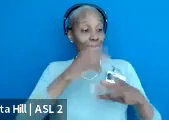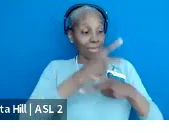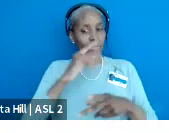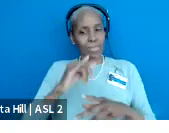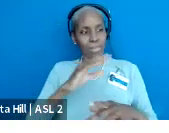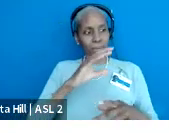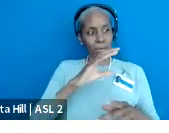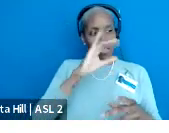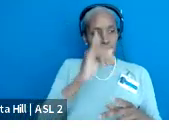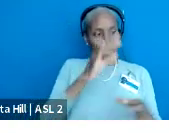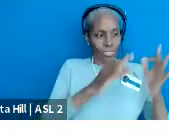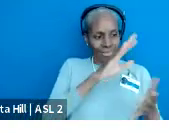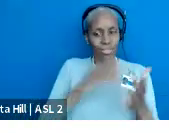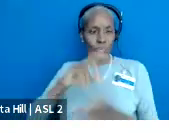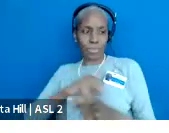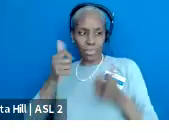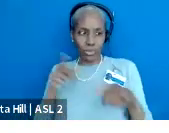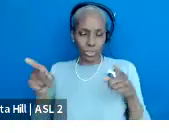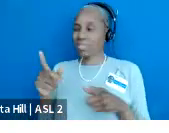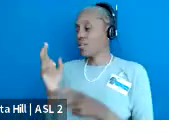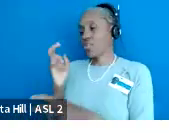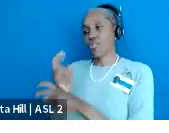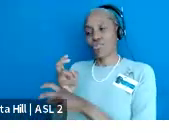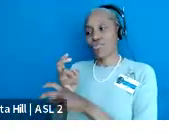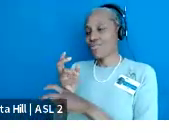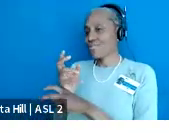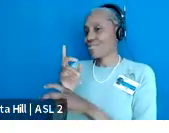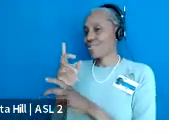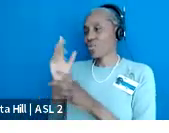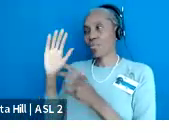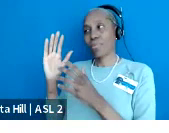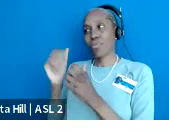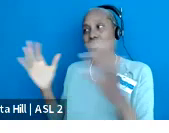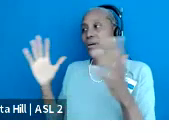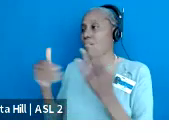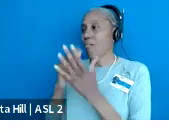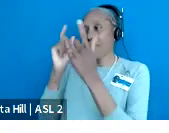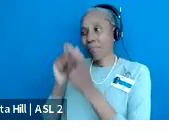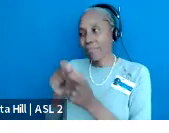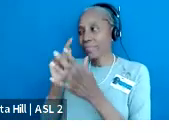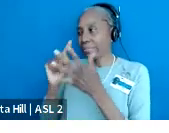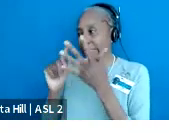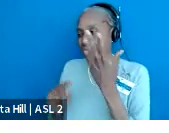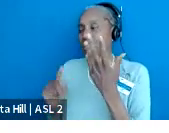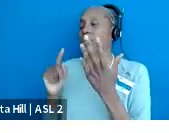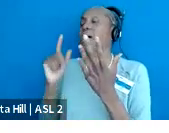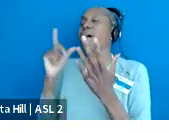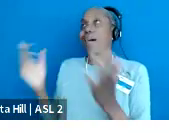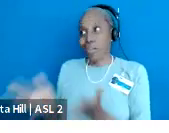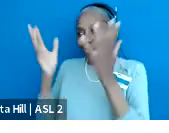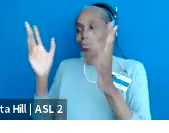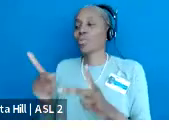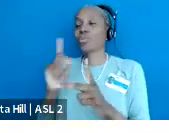matter? Oh, good question. So it's a little hard to say, you know, without all the facts and circumstances, everything's individual, but I would always encourage